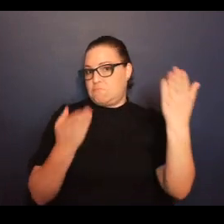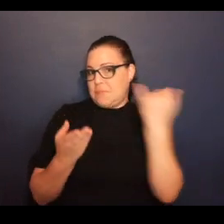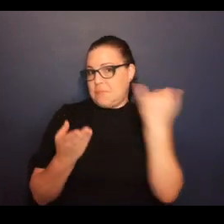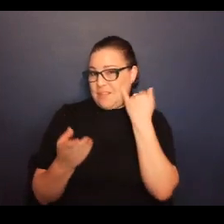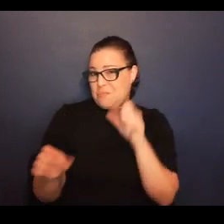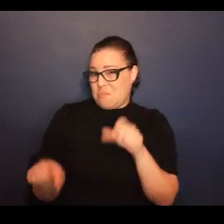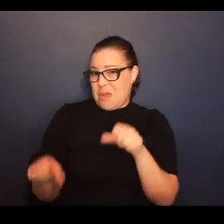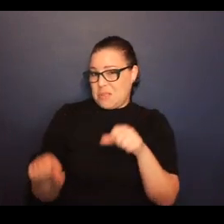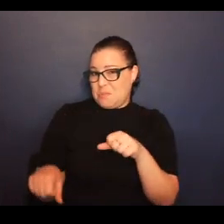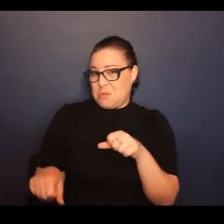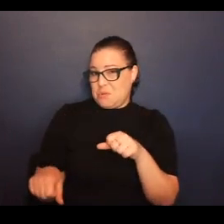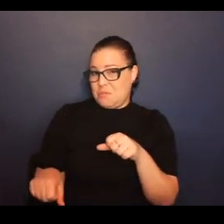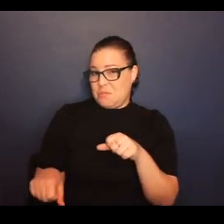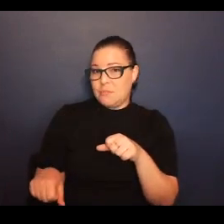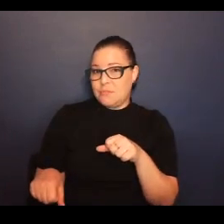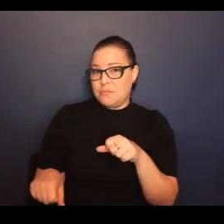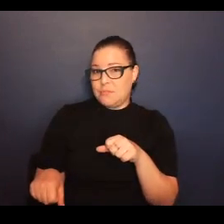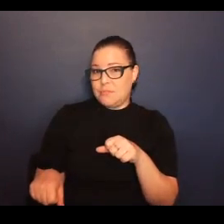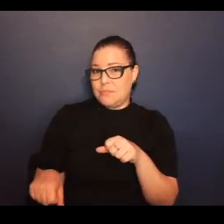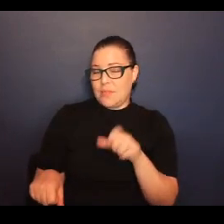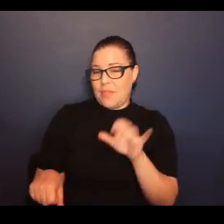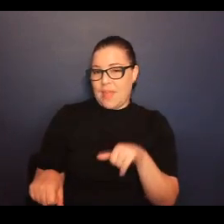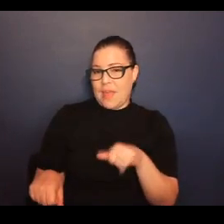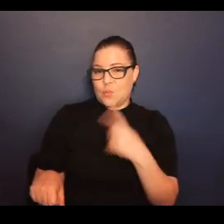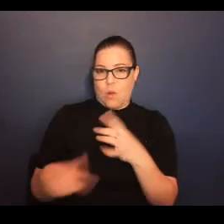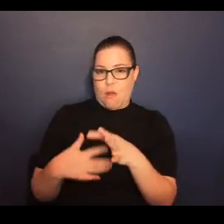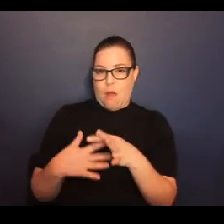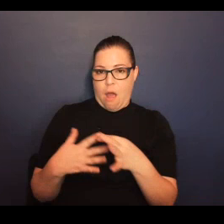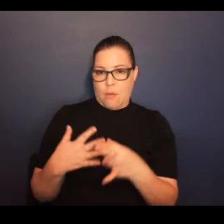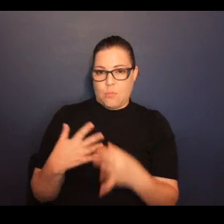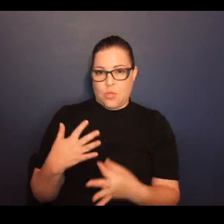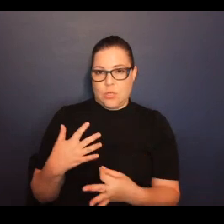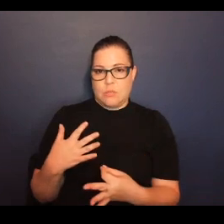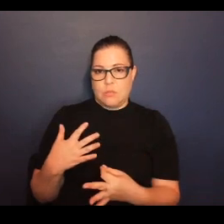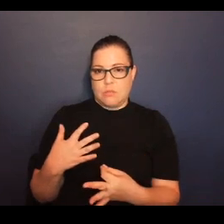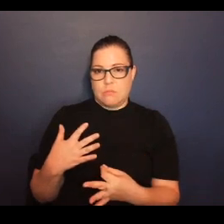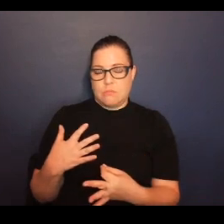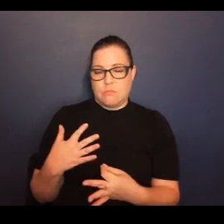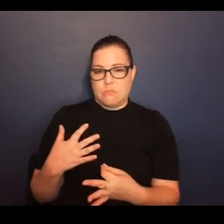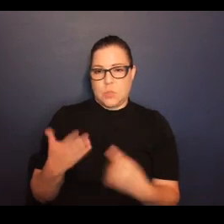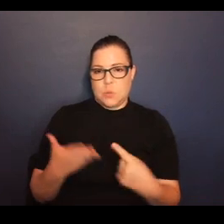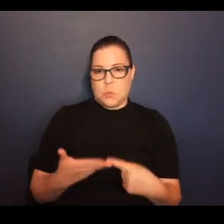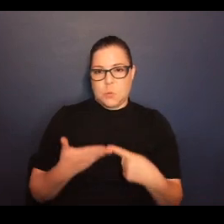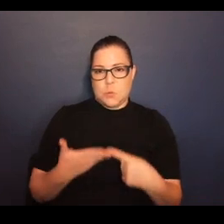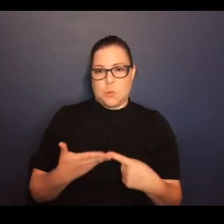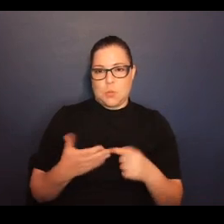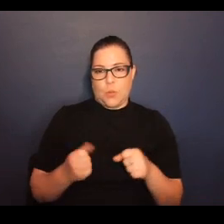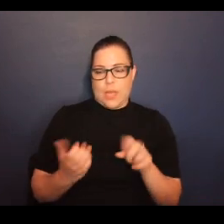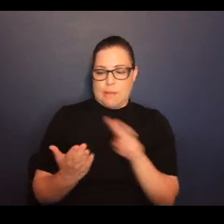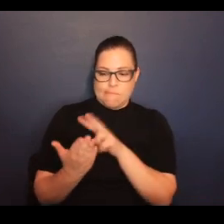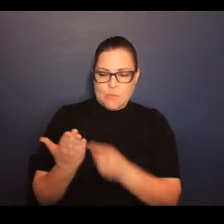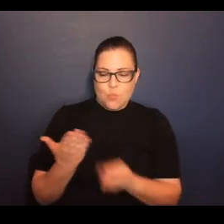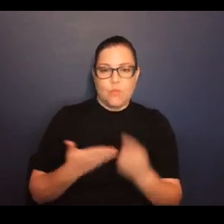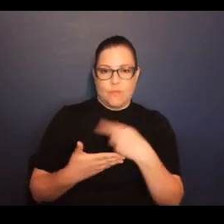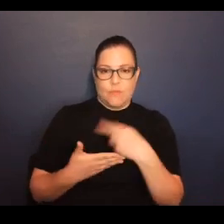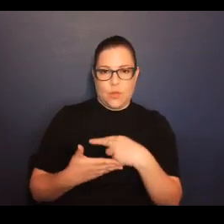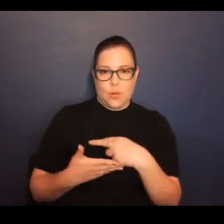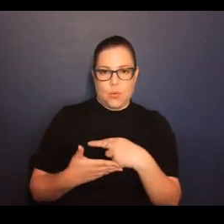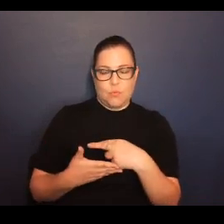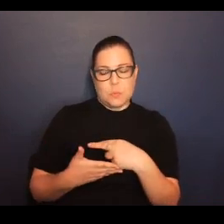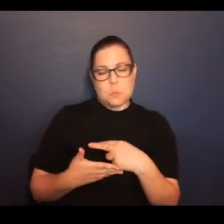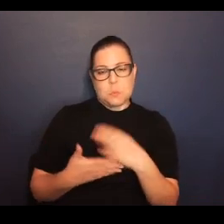direct staff to make that one of their options that they bring back to us so that we can review it and take a look at